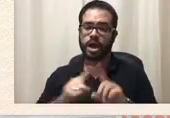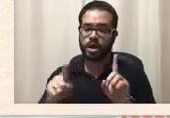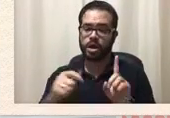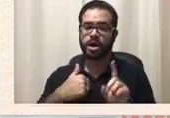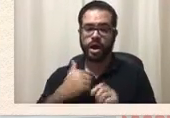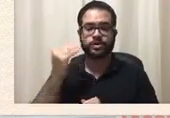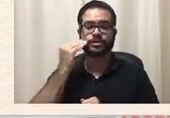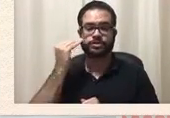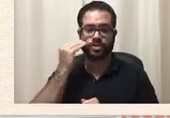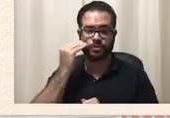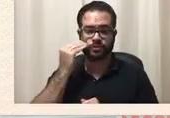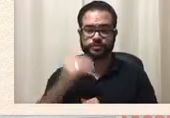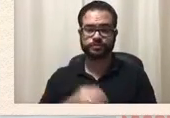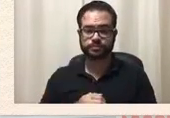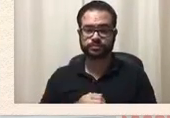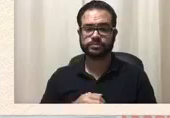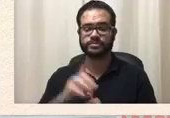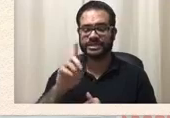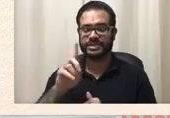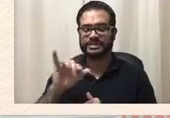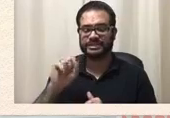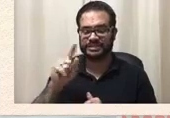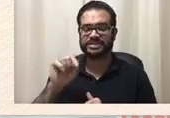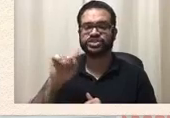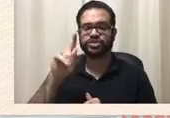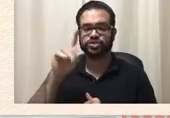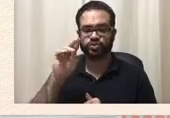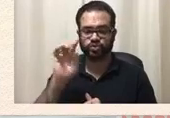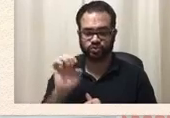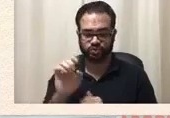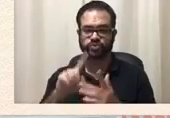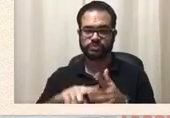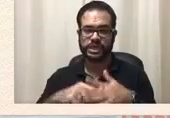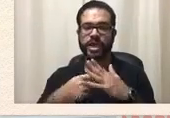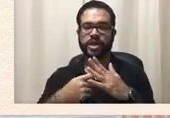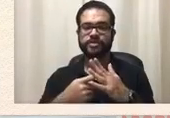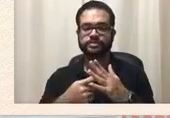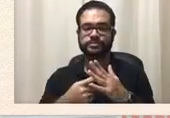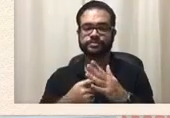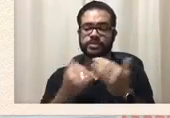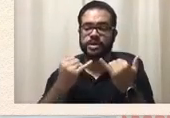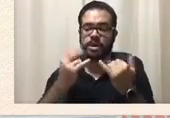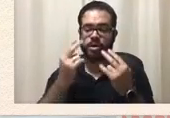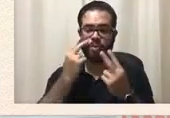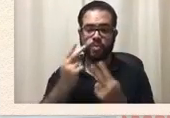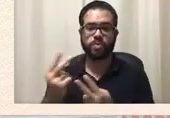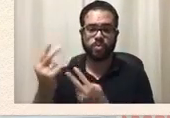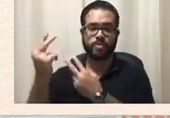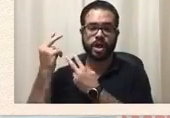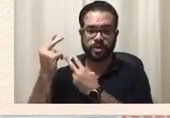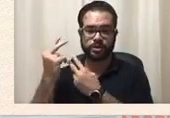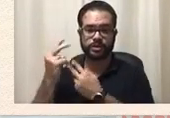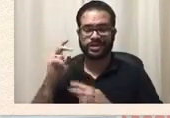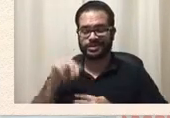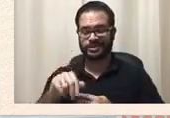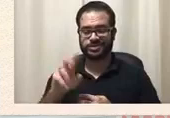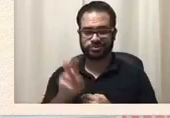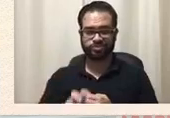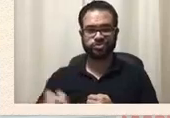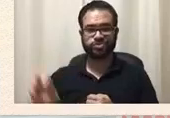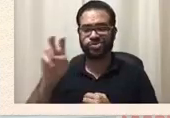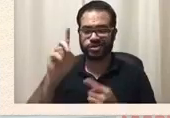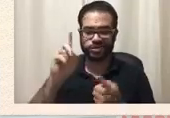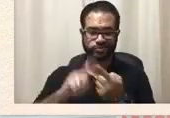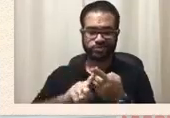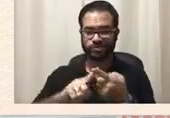Vistitude began. In hindsight, this voyage into the unknown would become a